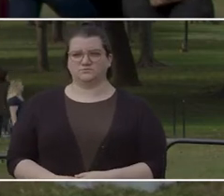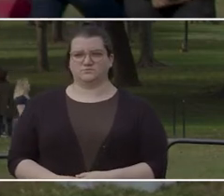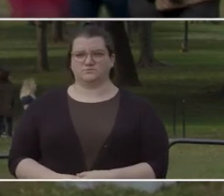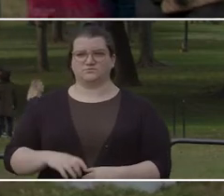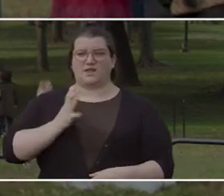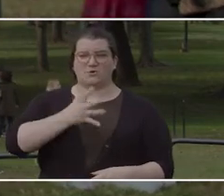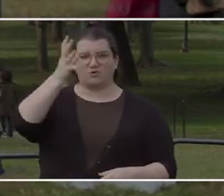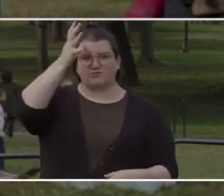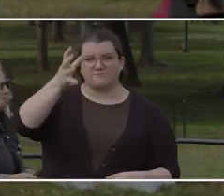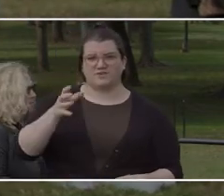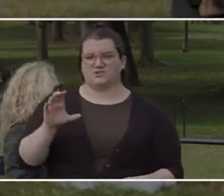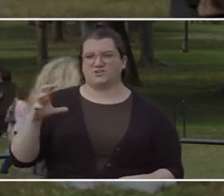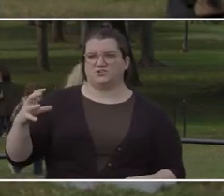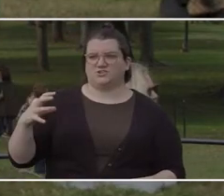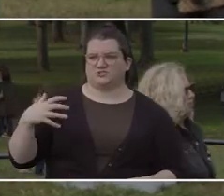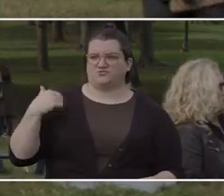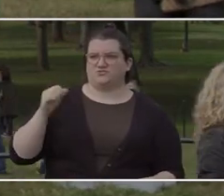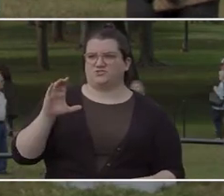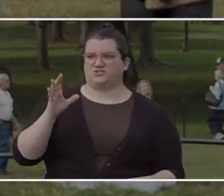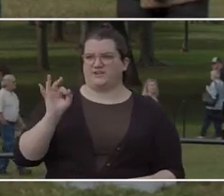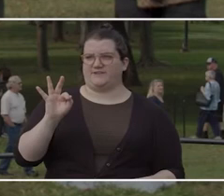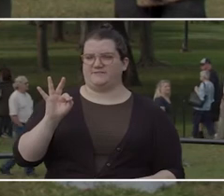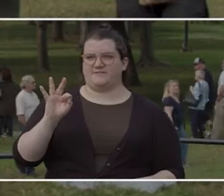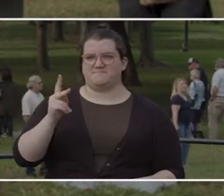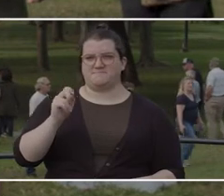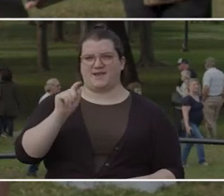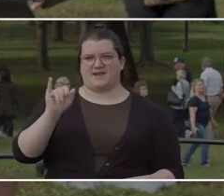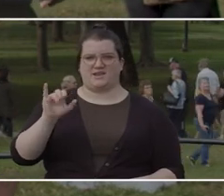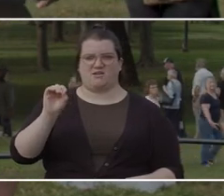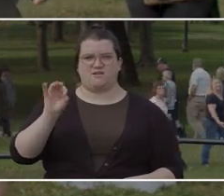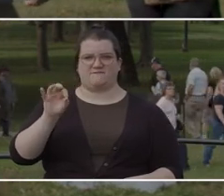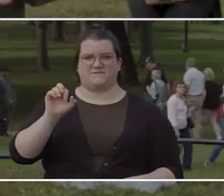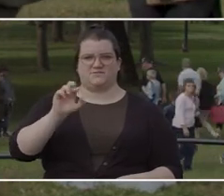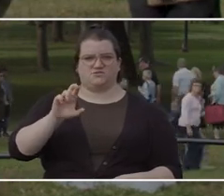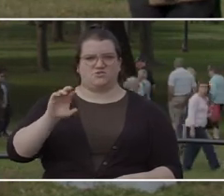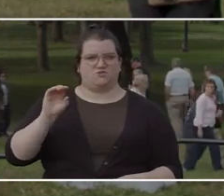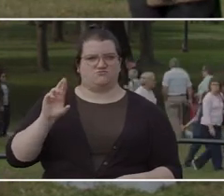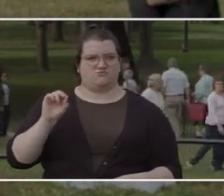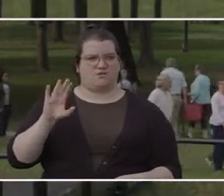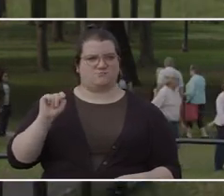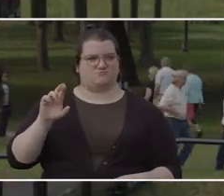Our grandfather, Chief Petty Officer Robert Rands, U.S. Navy and proud Seabee.